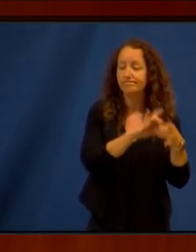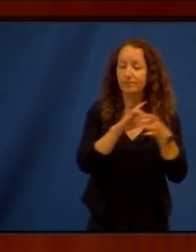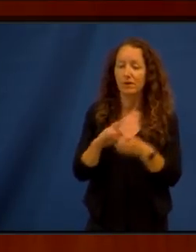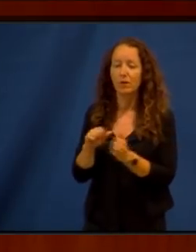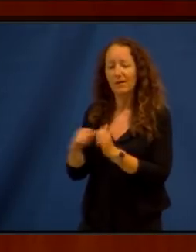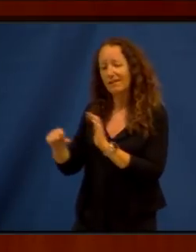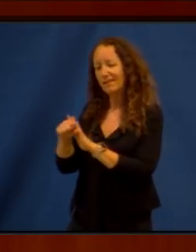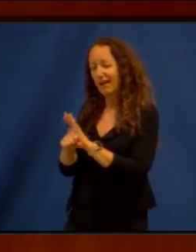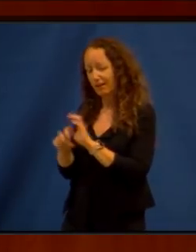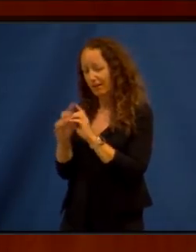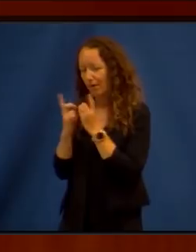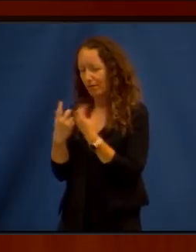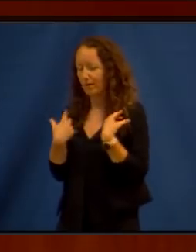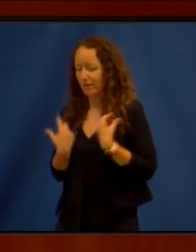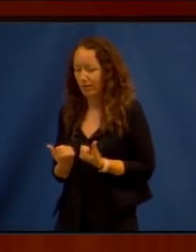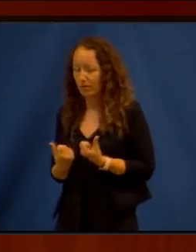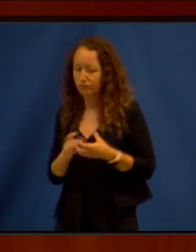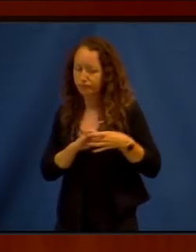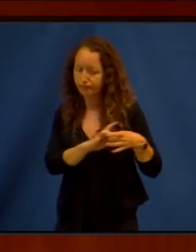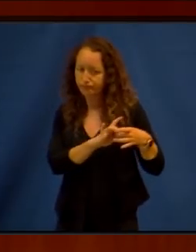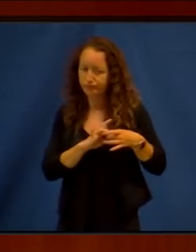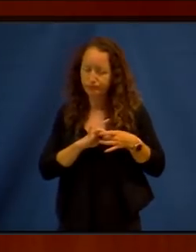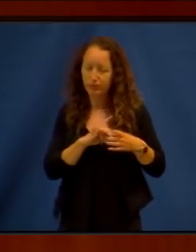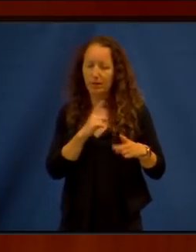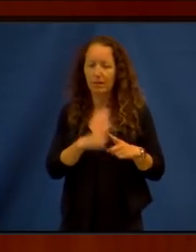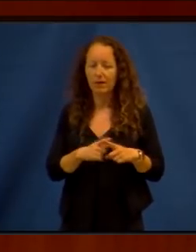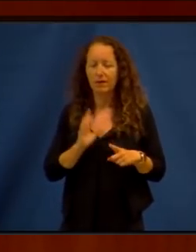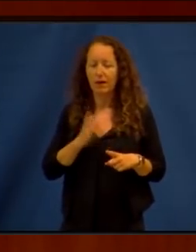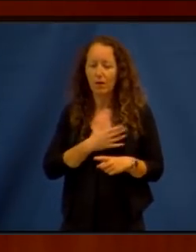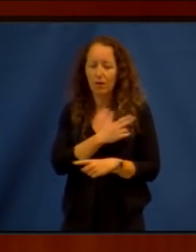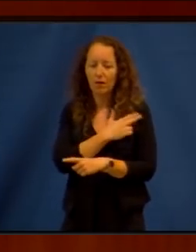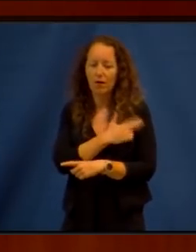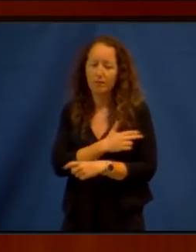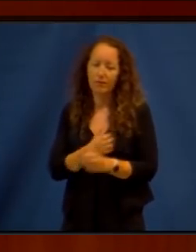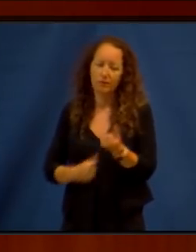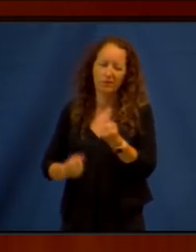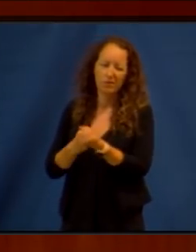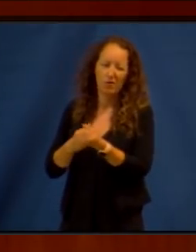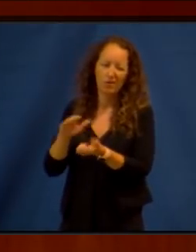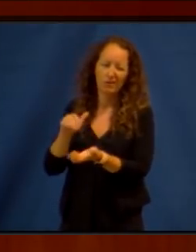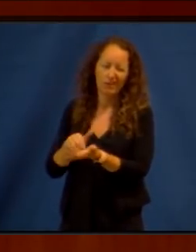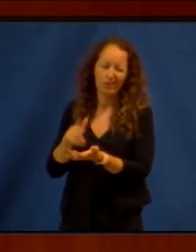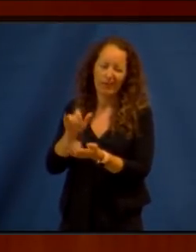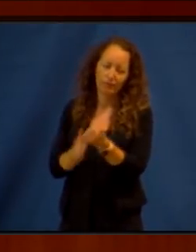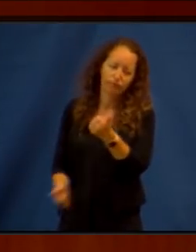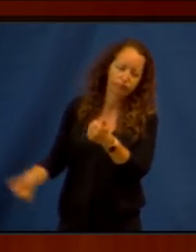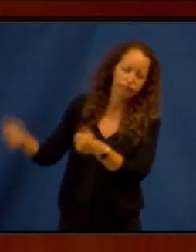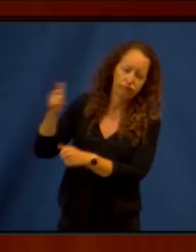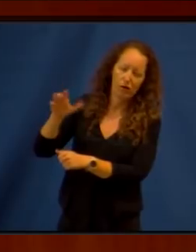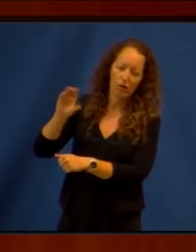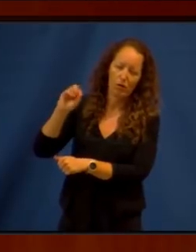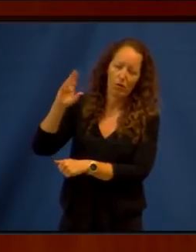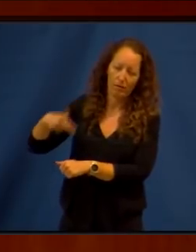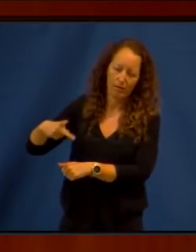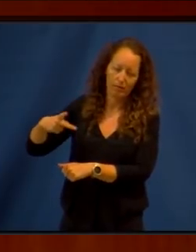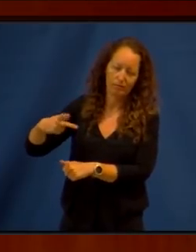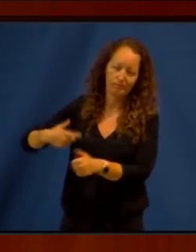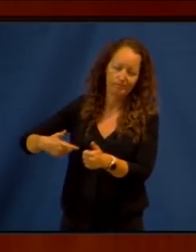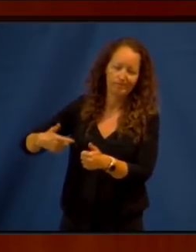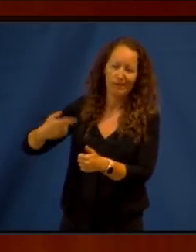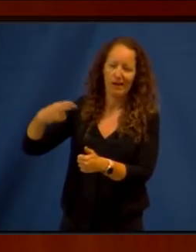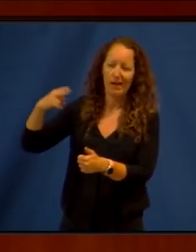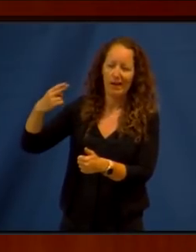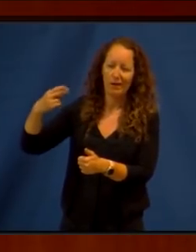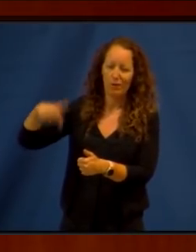Health, as well as with our Hospital Support Center, which is our corporate office, in preparing to meet all the guidelines to open up